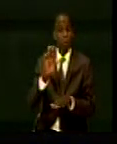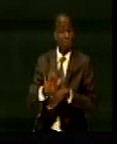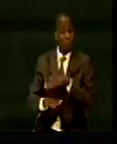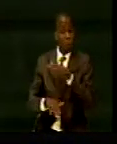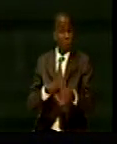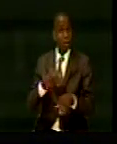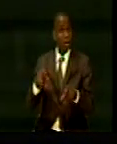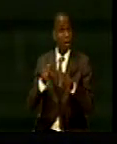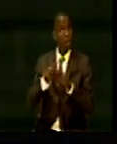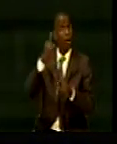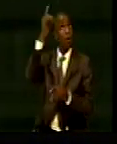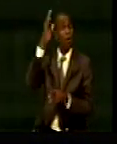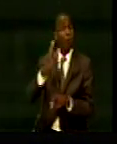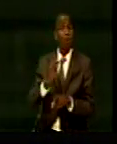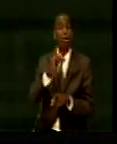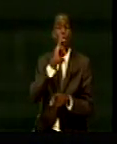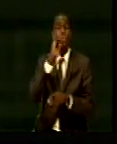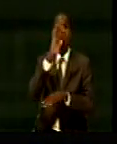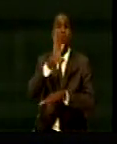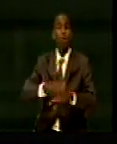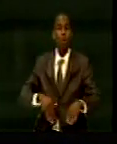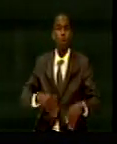call godliness.